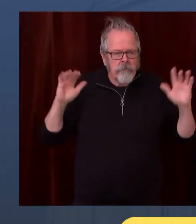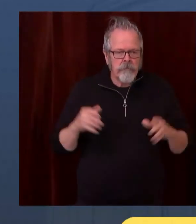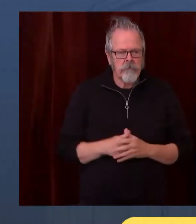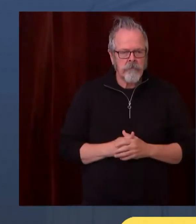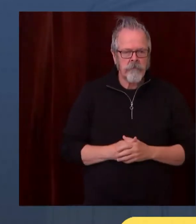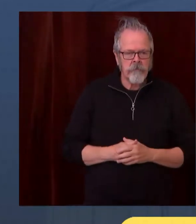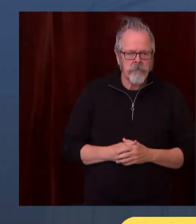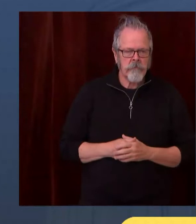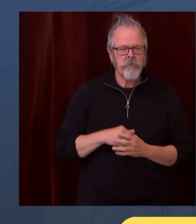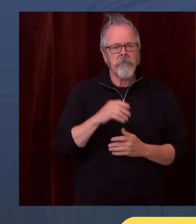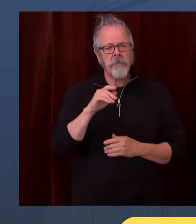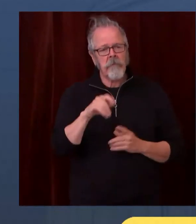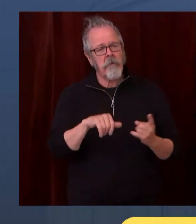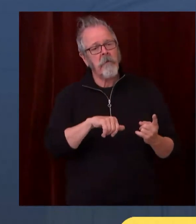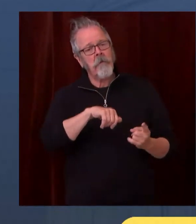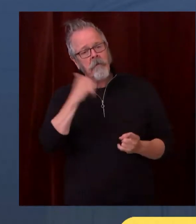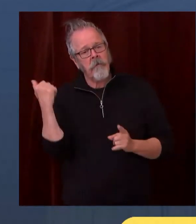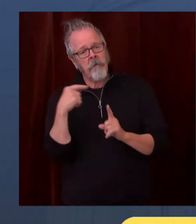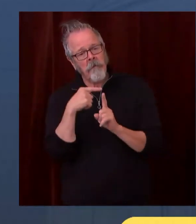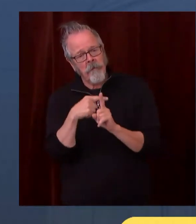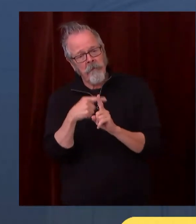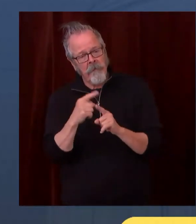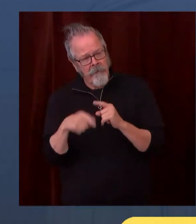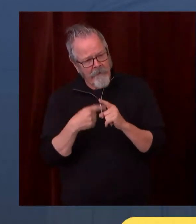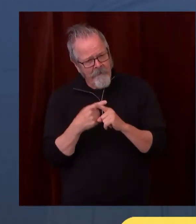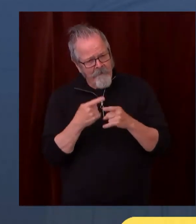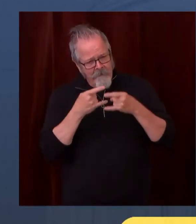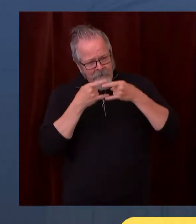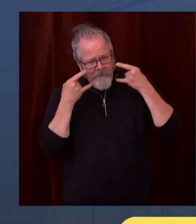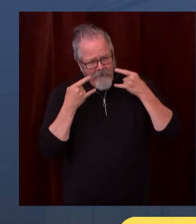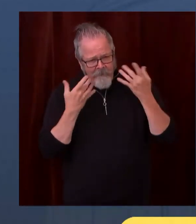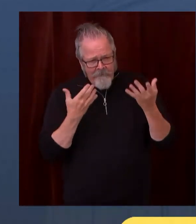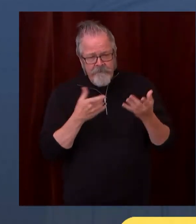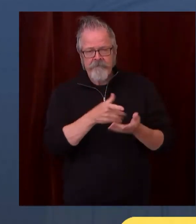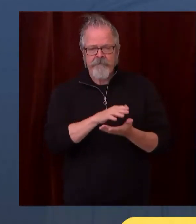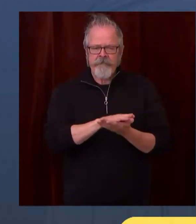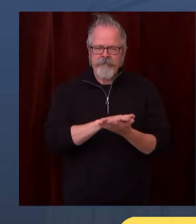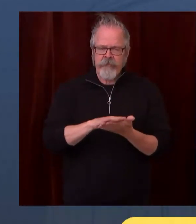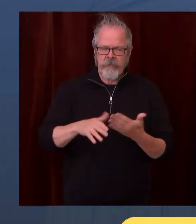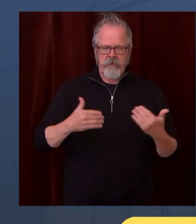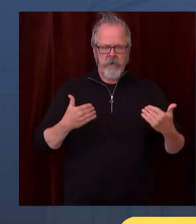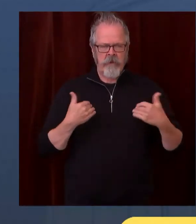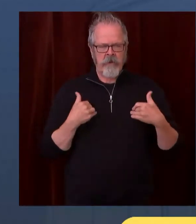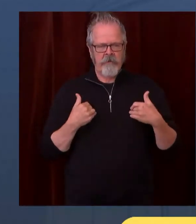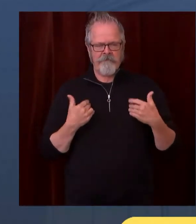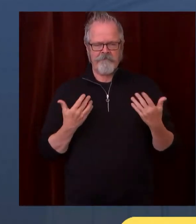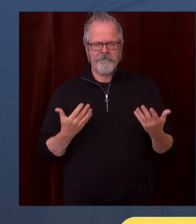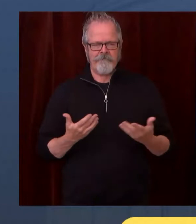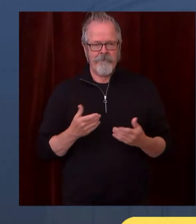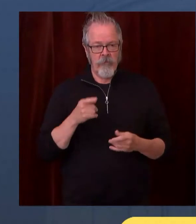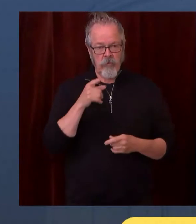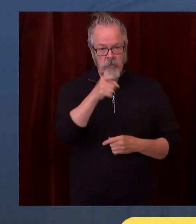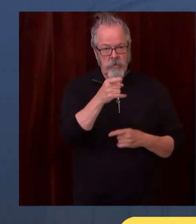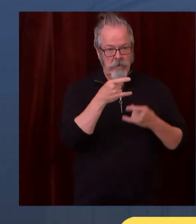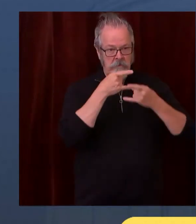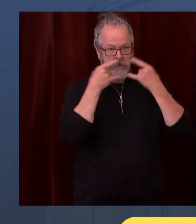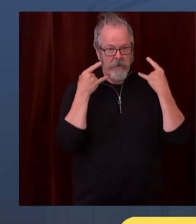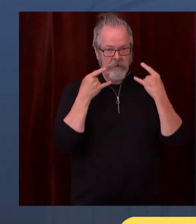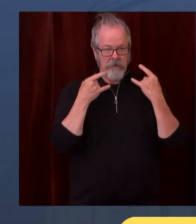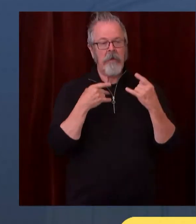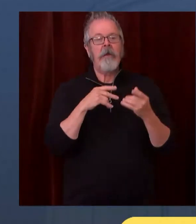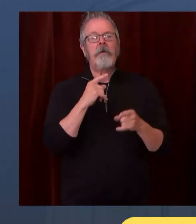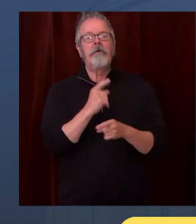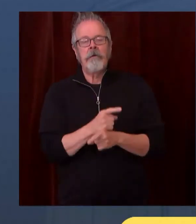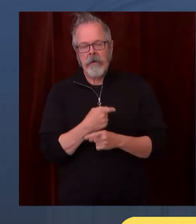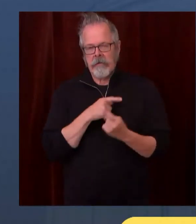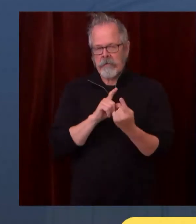well. So there's strong evidence that this has been successful in Yakima, and again, it's a good news that the whole rest of the state hopefully